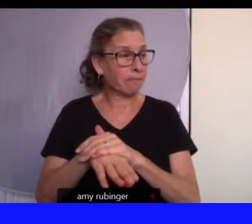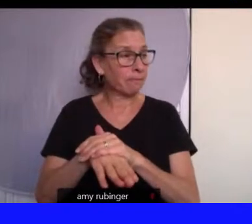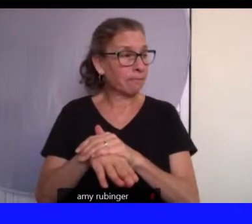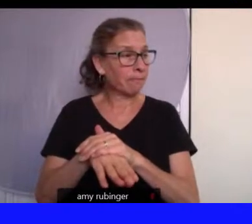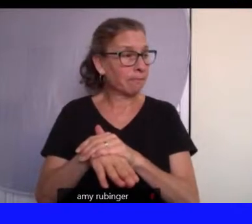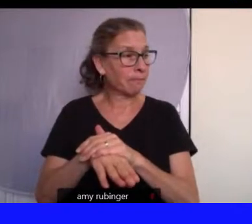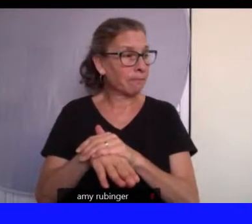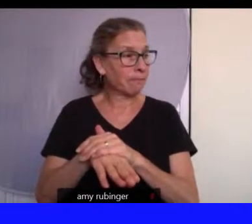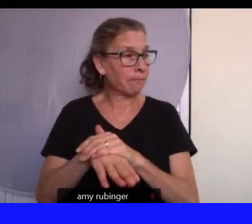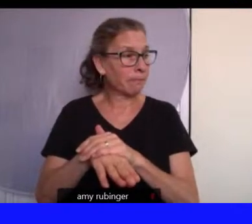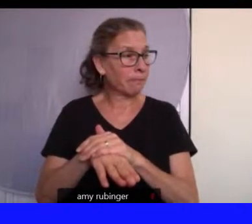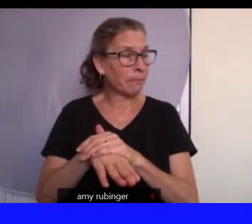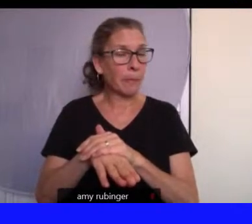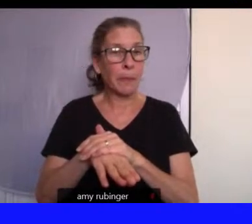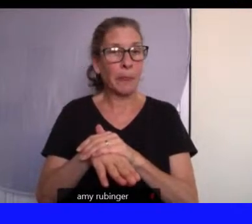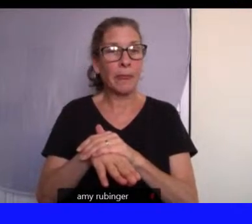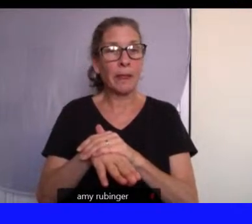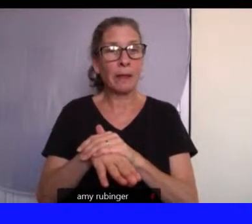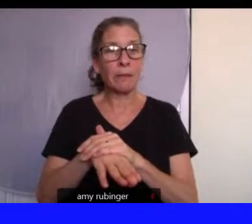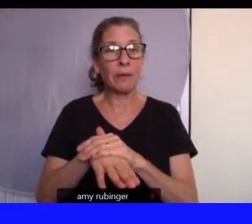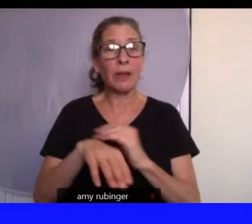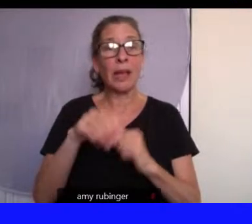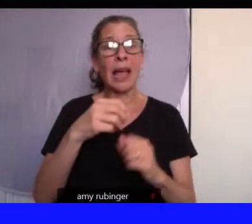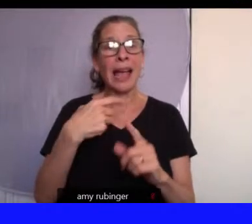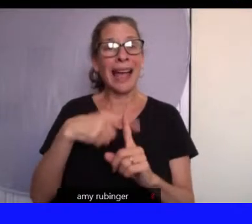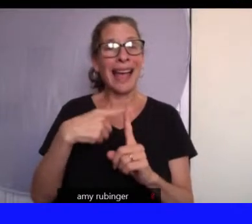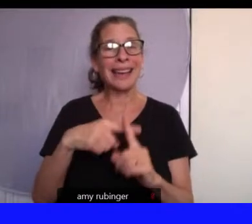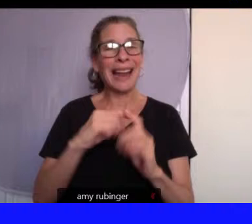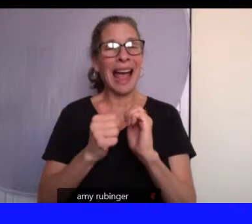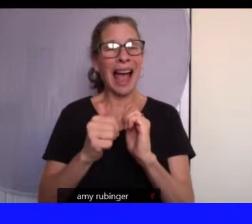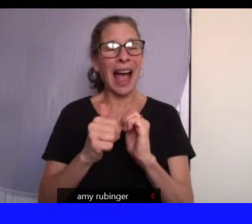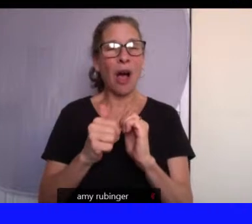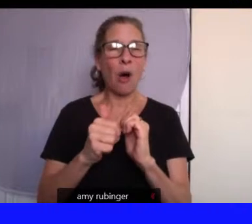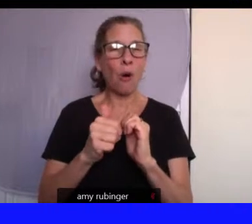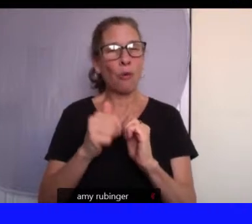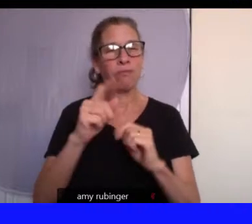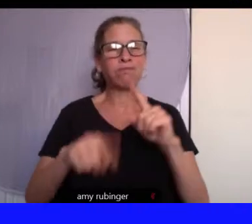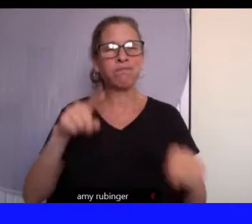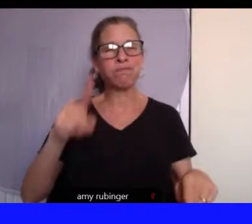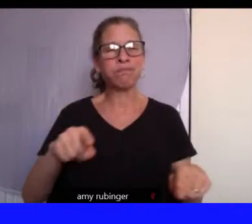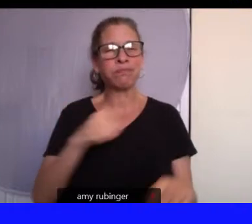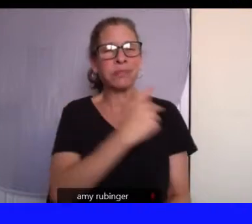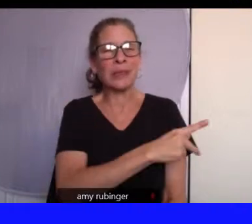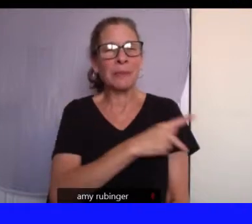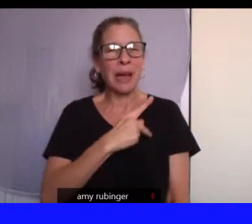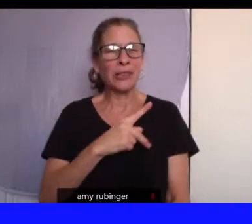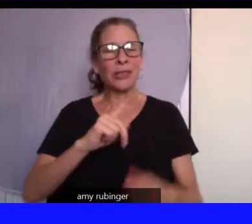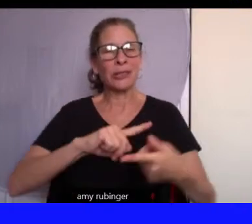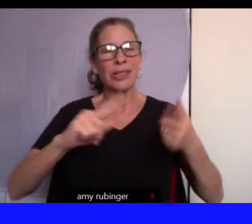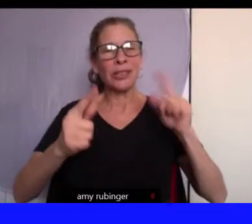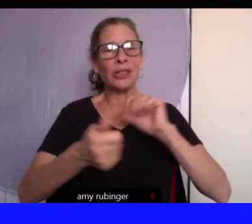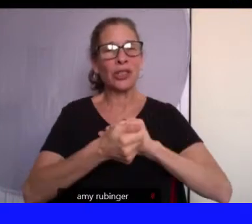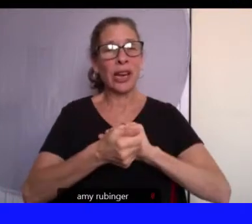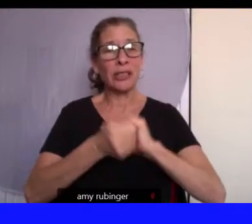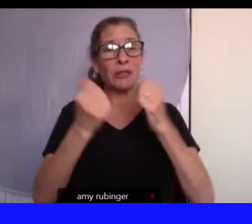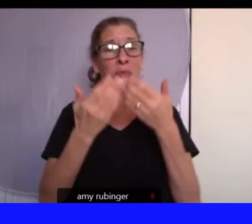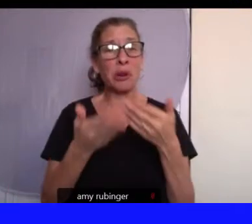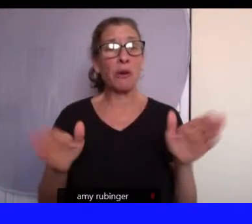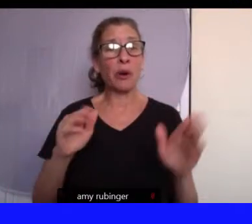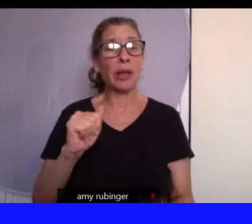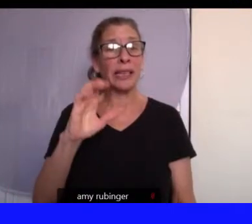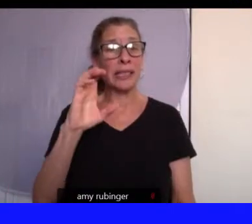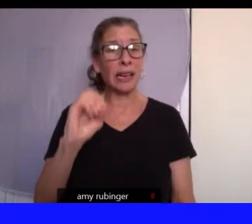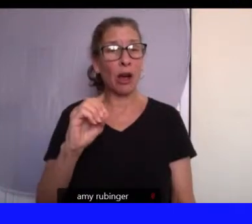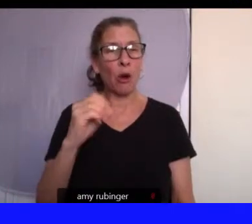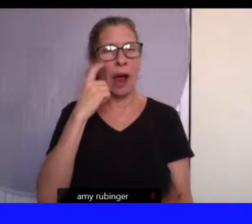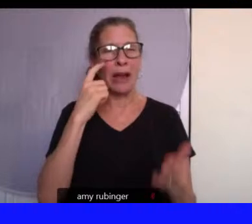region and nationally, which is quite a thing for a New York hospital. And then, but the difference in how our